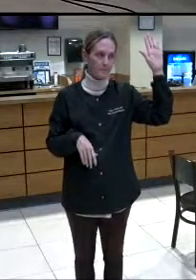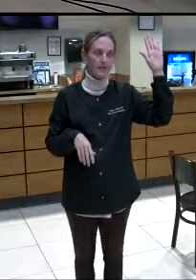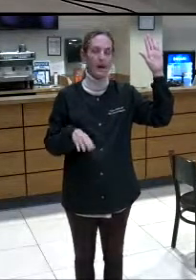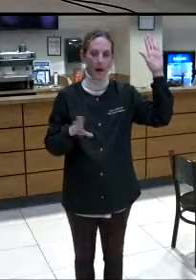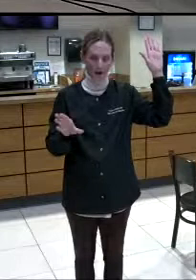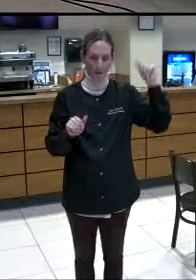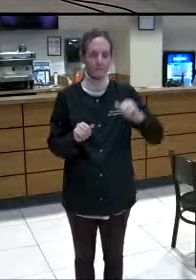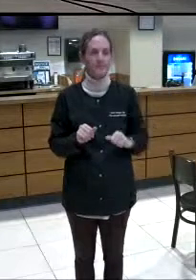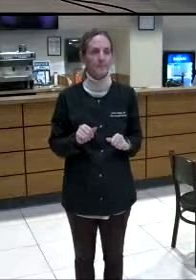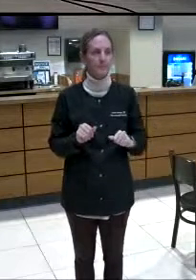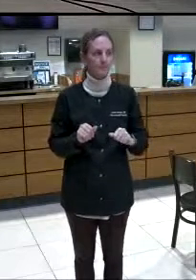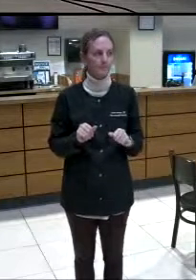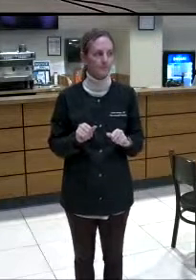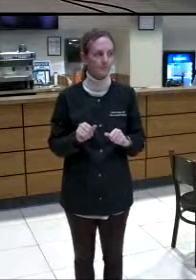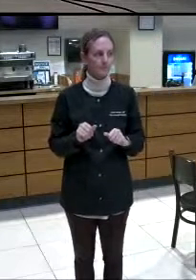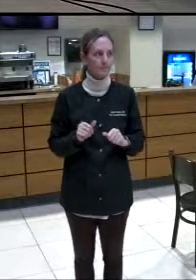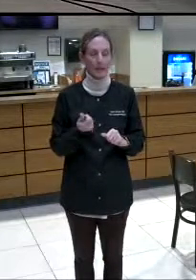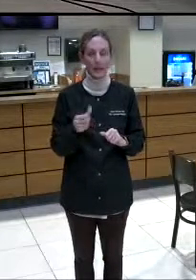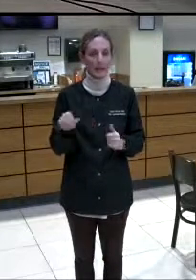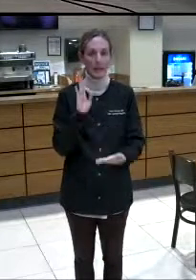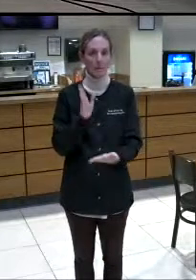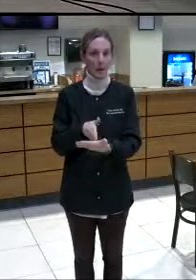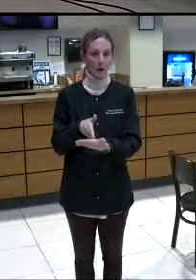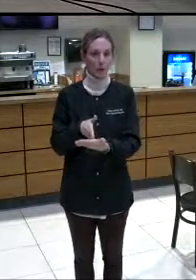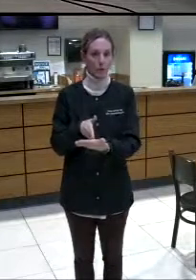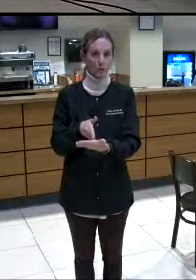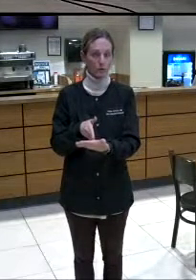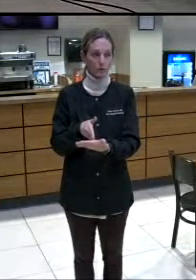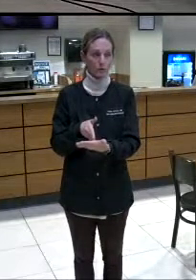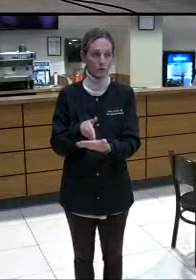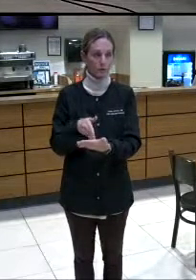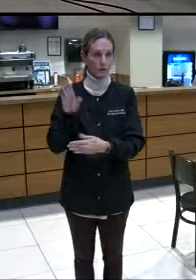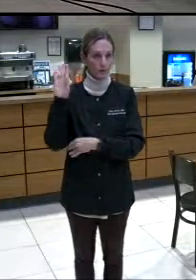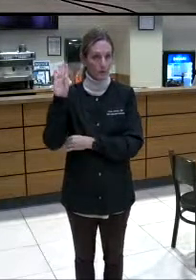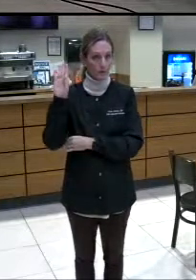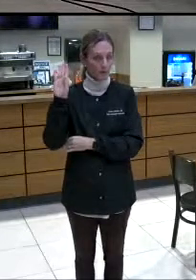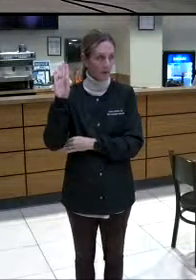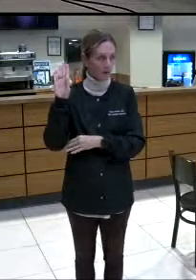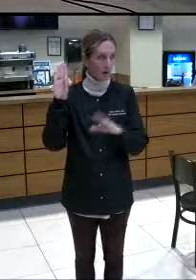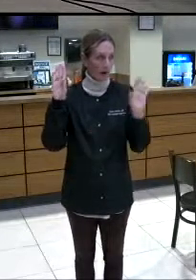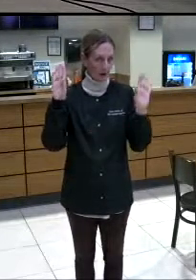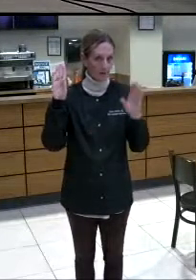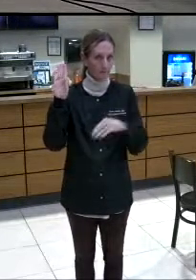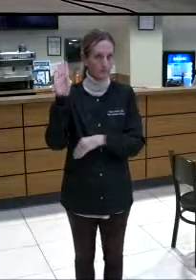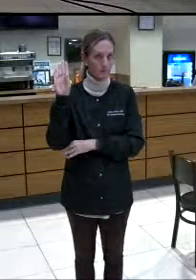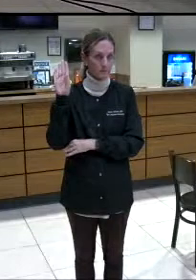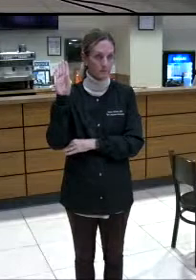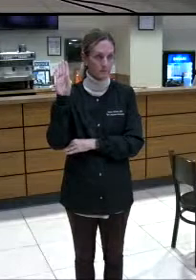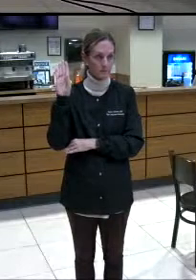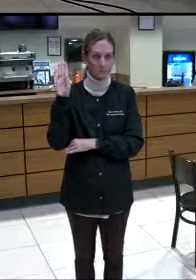Aye. And any opposed? Same sign. Aye.